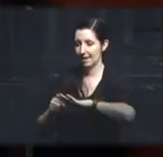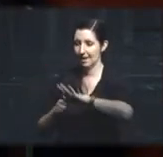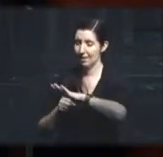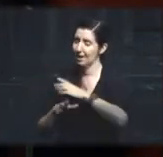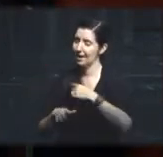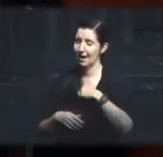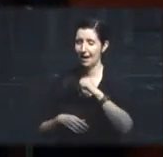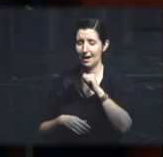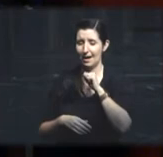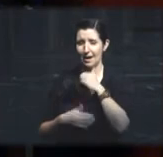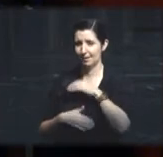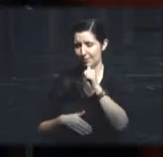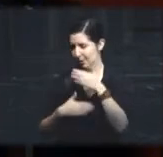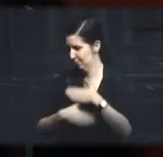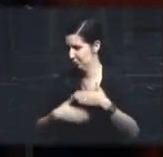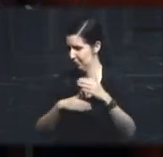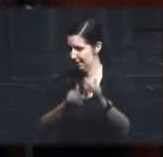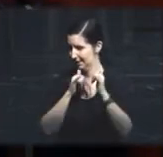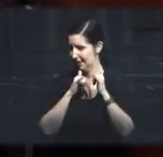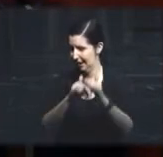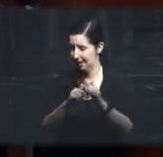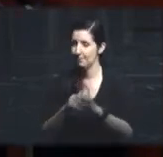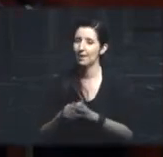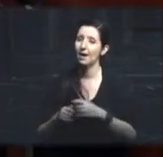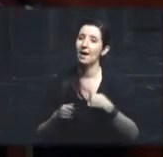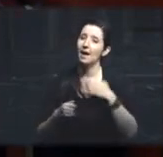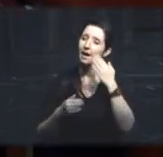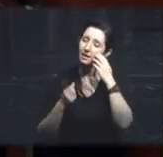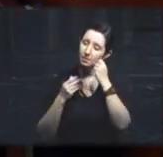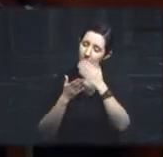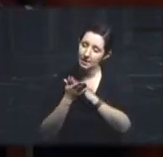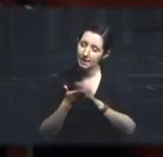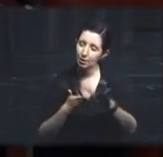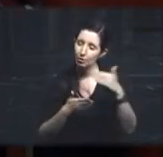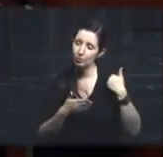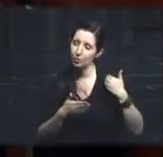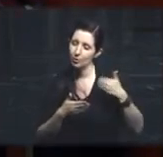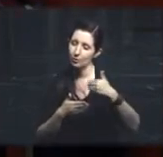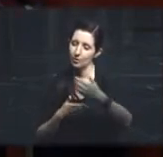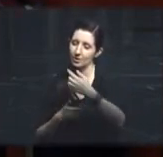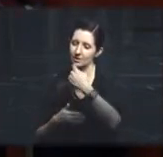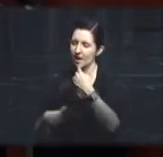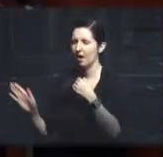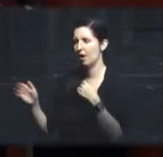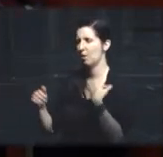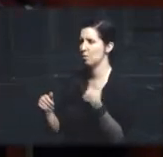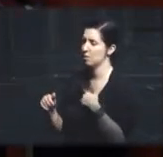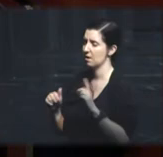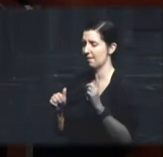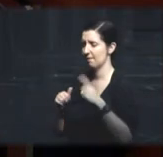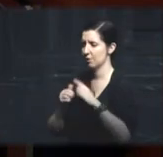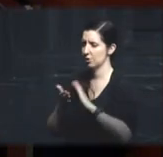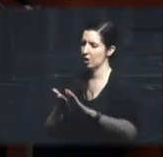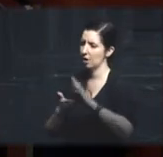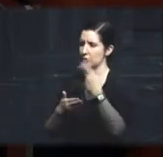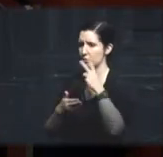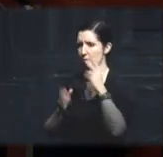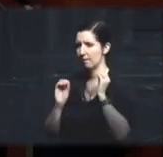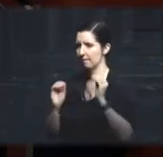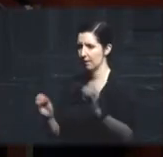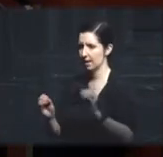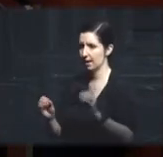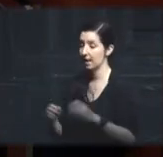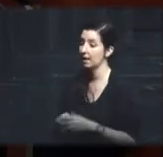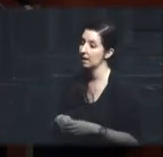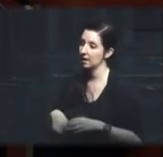I've heard a couple of colleges over the years say, well, we were the first college to be smoke-free. We were actually maybe Northeastern Junior